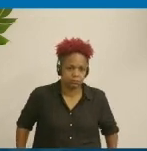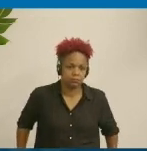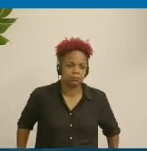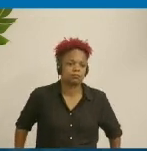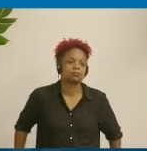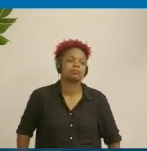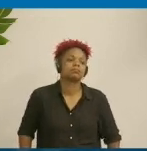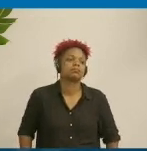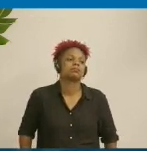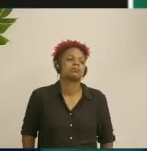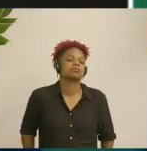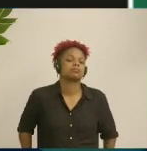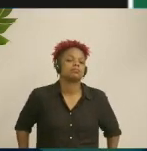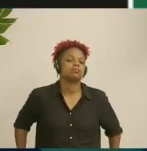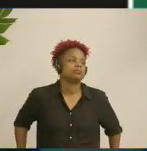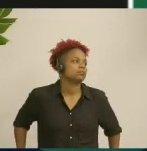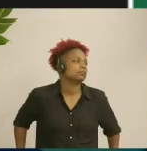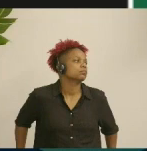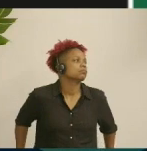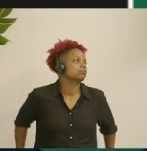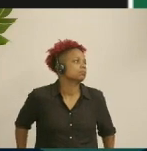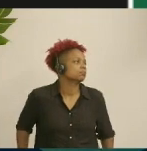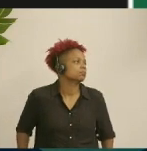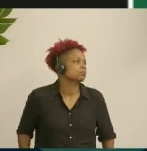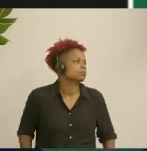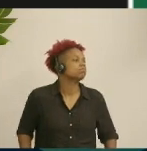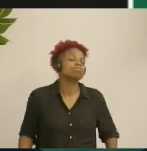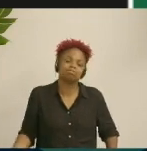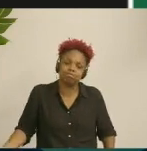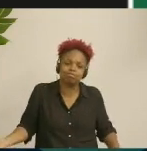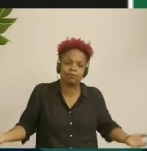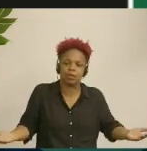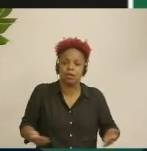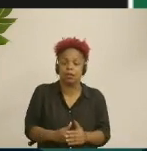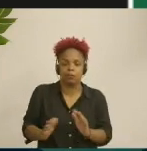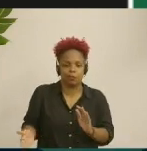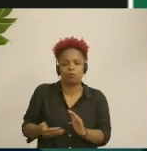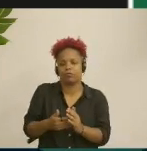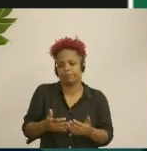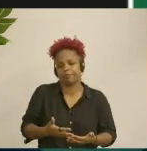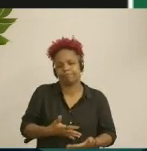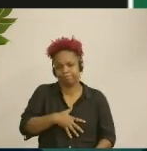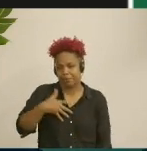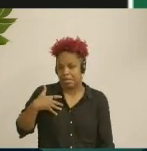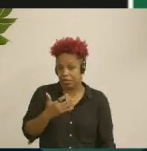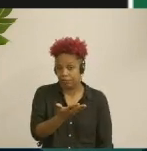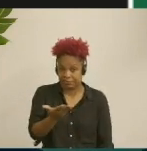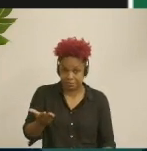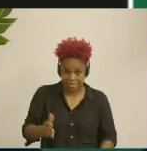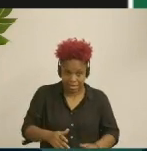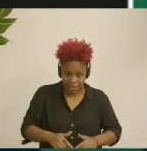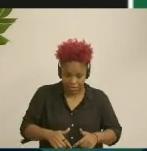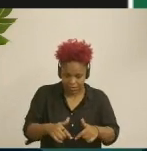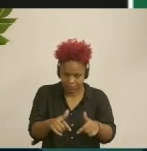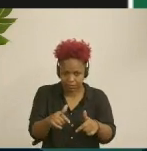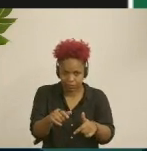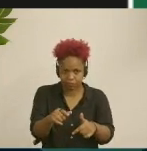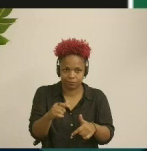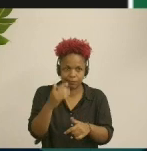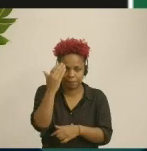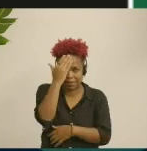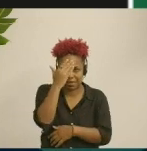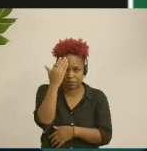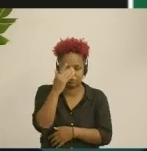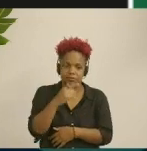I'm from Honduras originally, so all the Mesoamerican region for me is very also important. And I wonder indeed how much